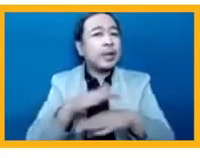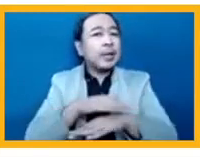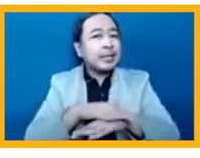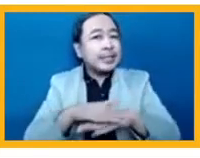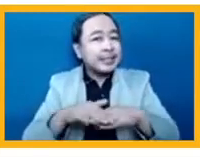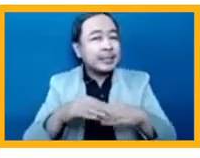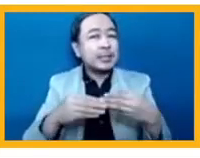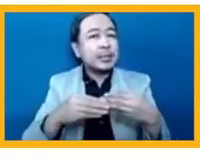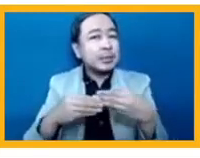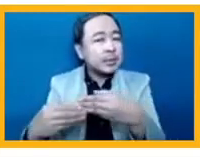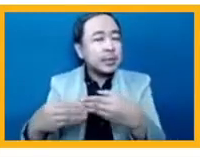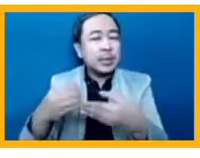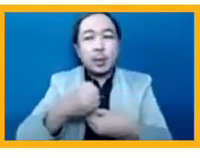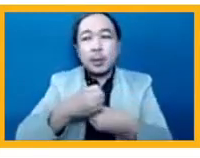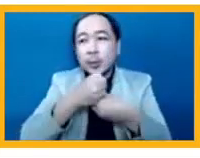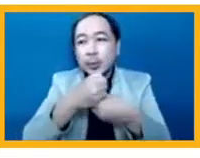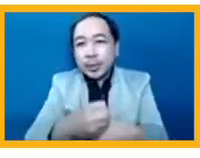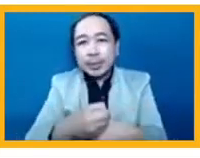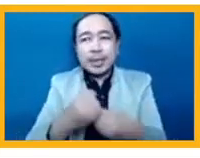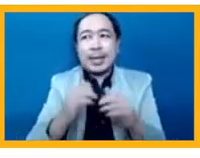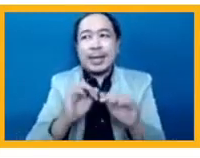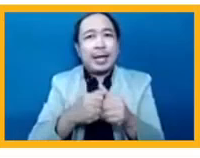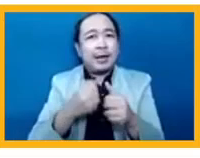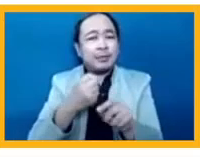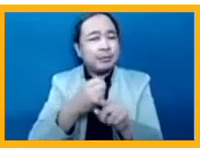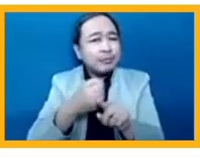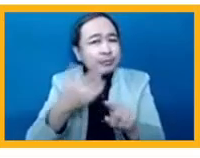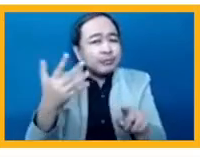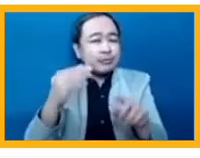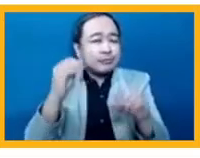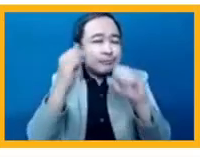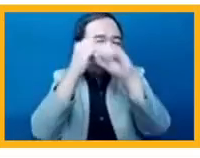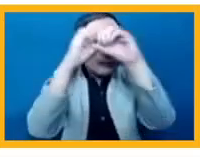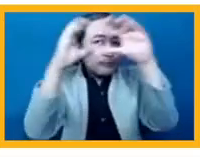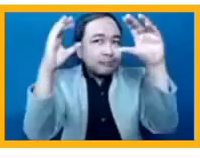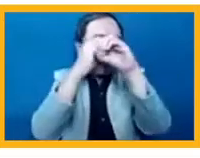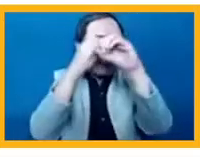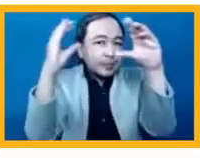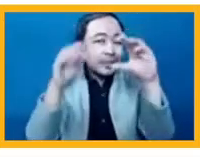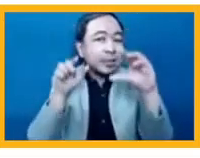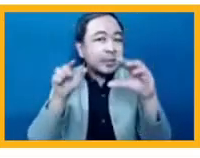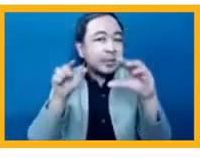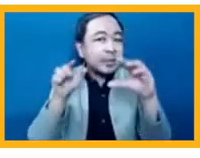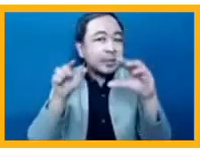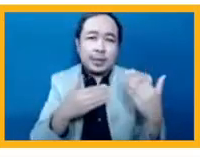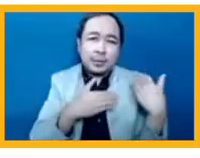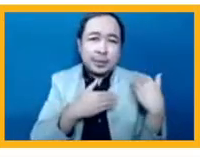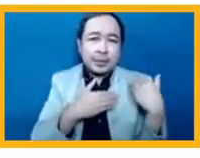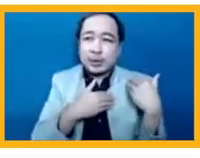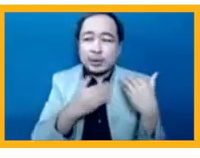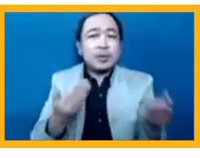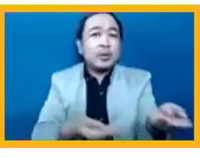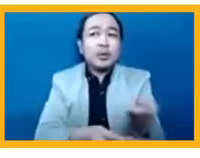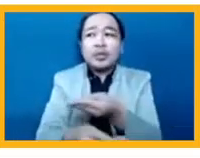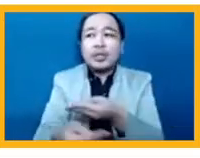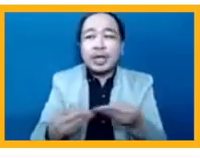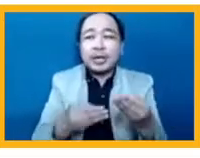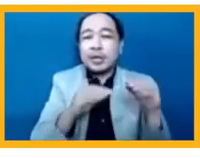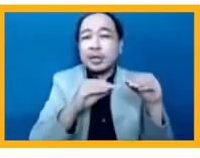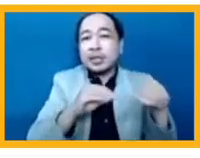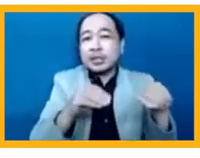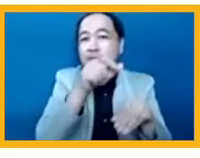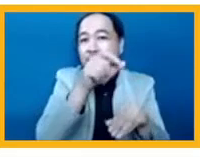across the country to create and expand ideas. The policy encourages shared responsibility of teachers and school leaders for the success of